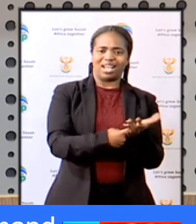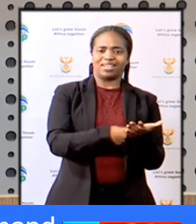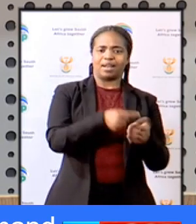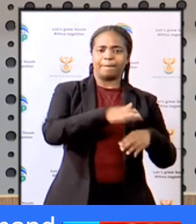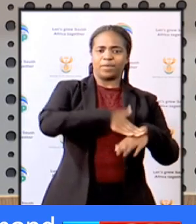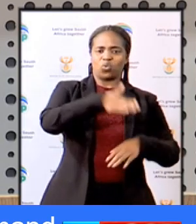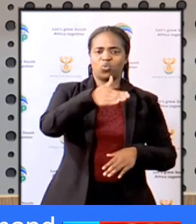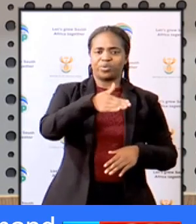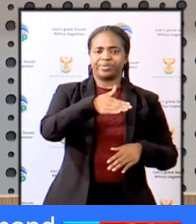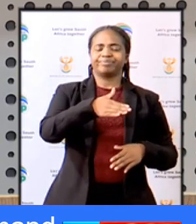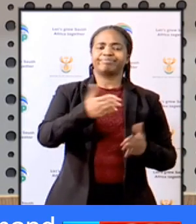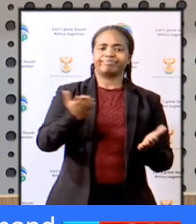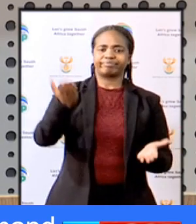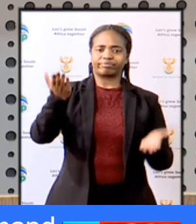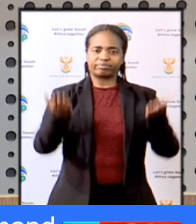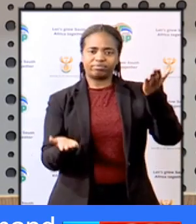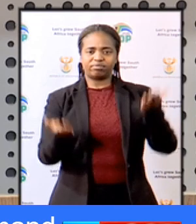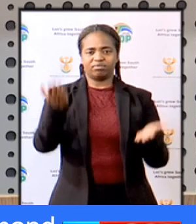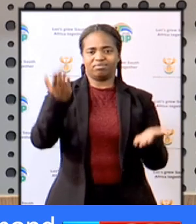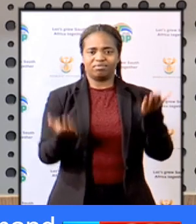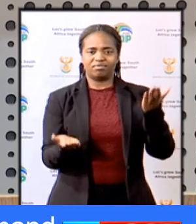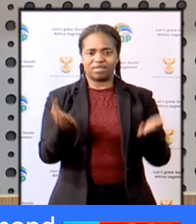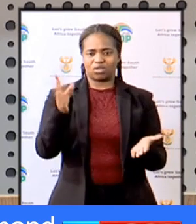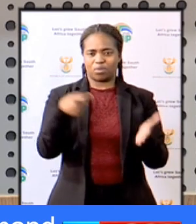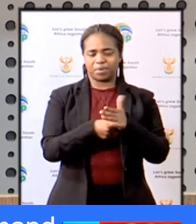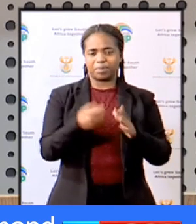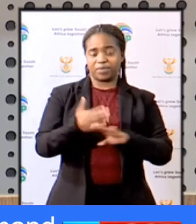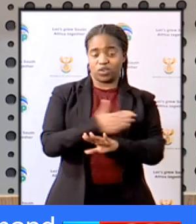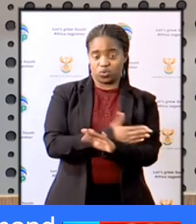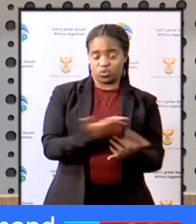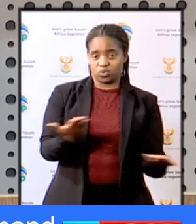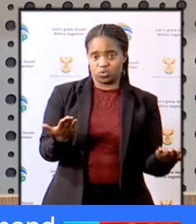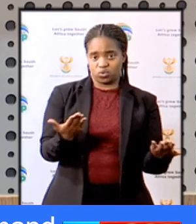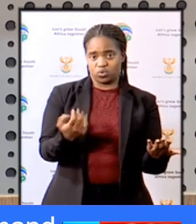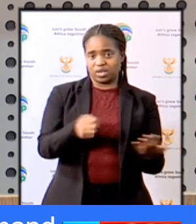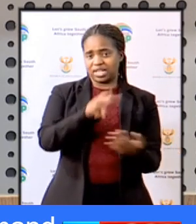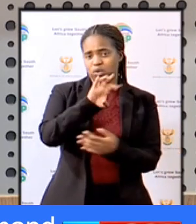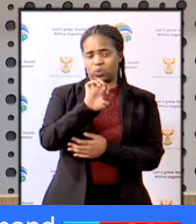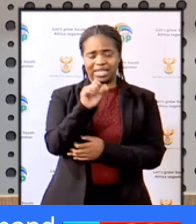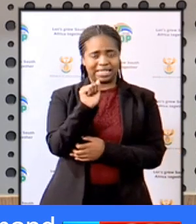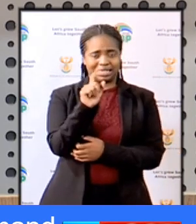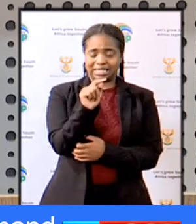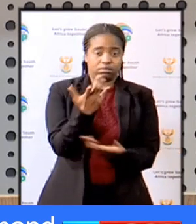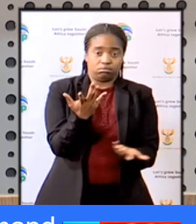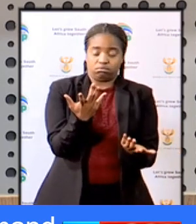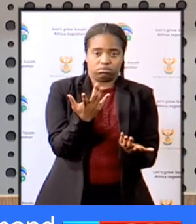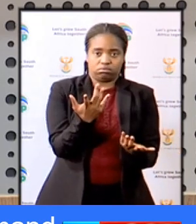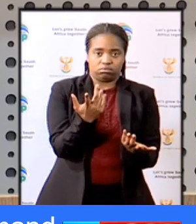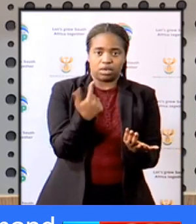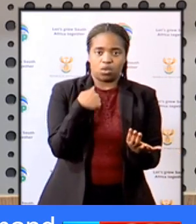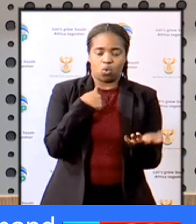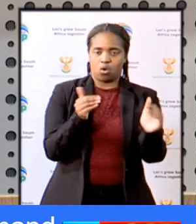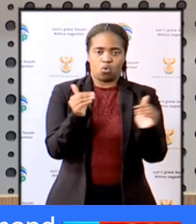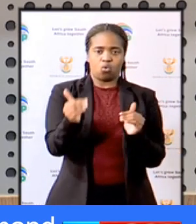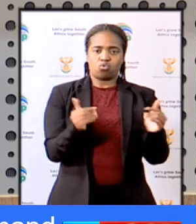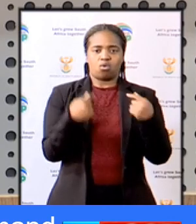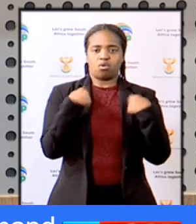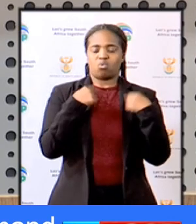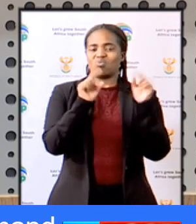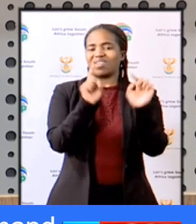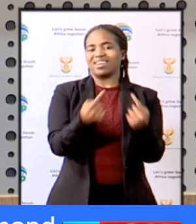quantity of wheat as you bought before. Now, there's not much we can do about that because that's outside the control of